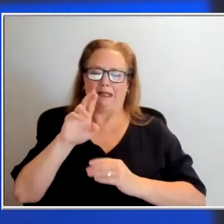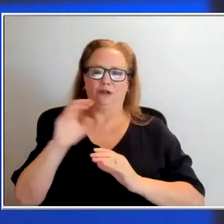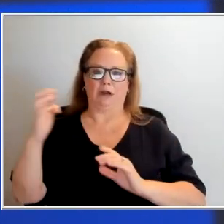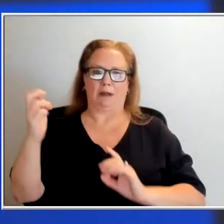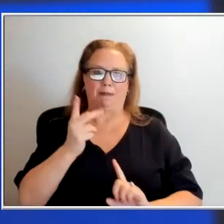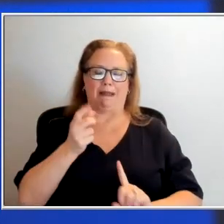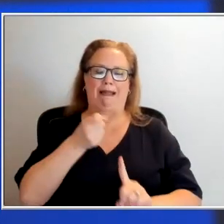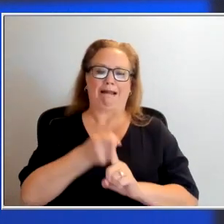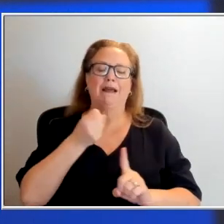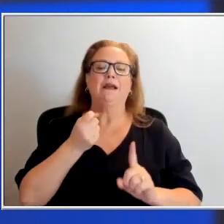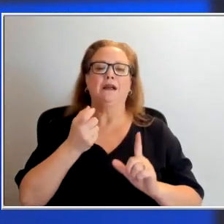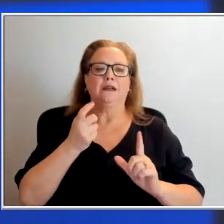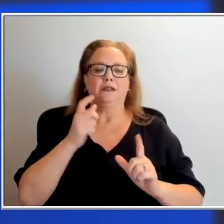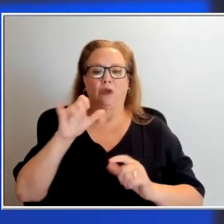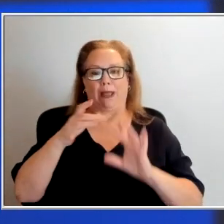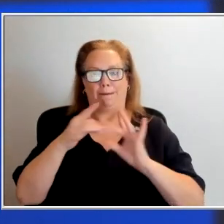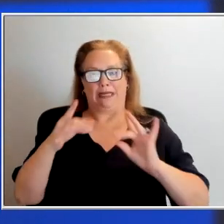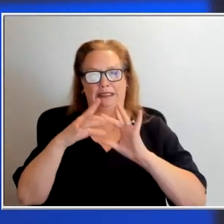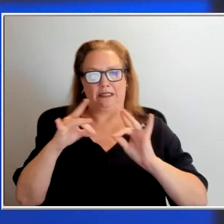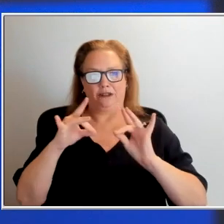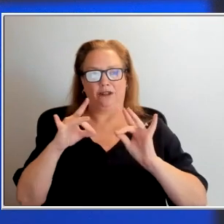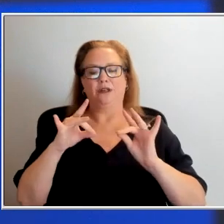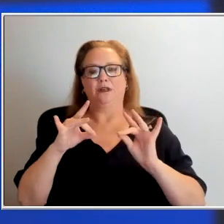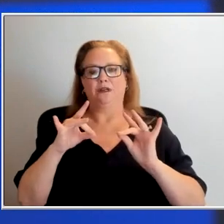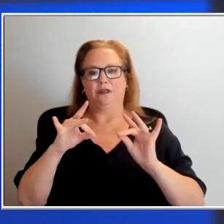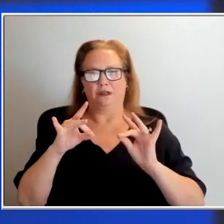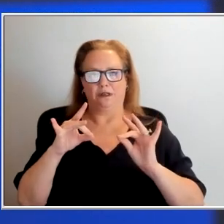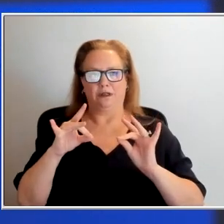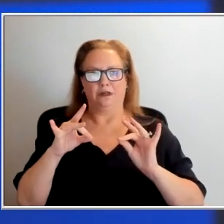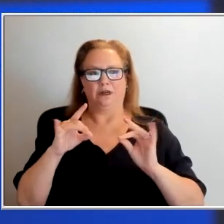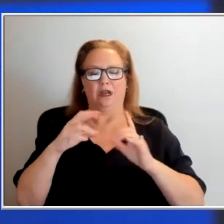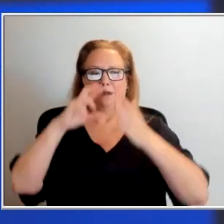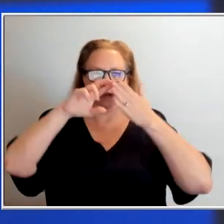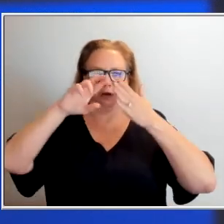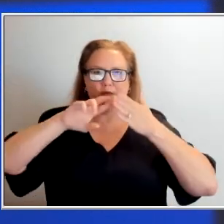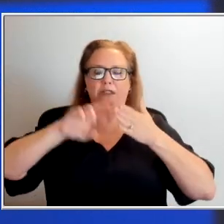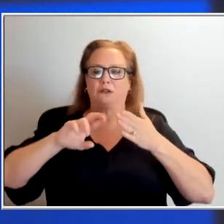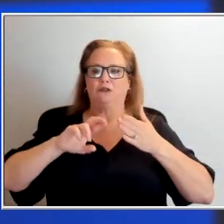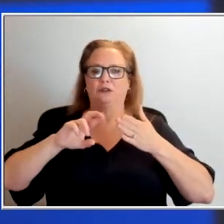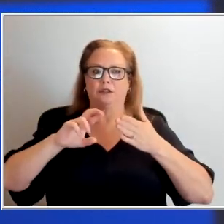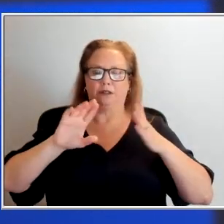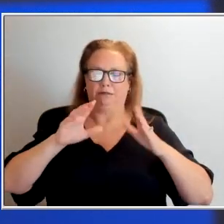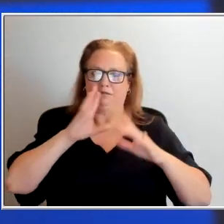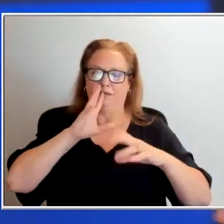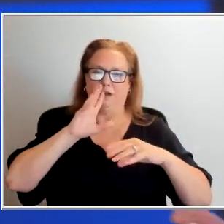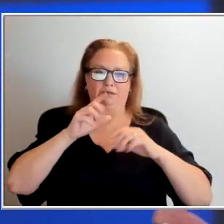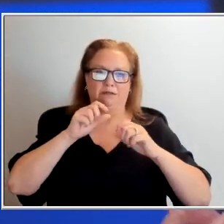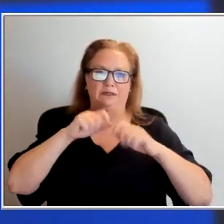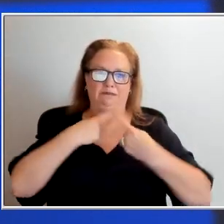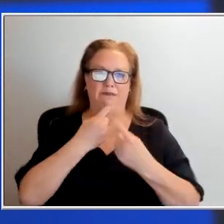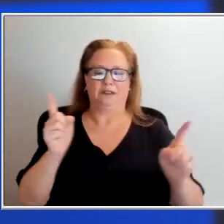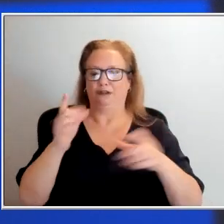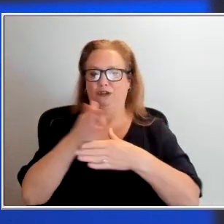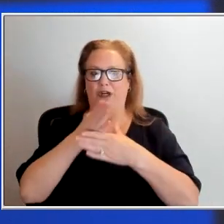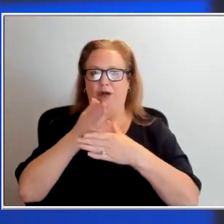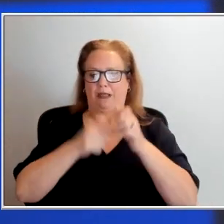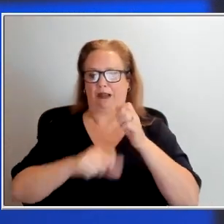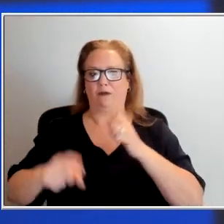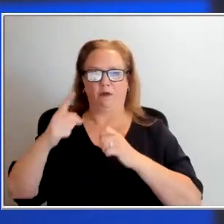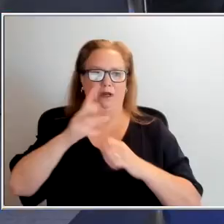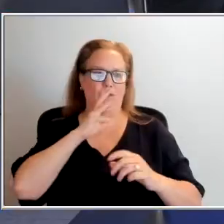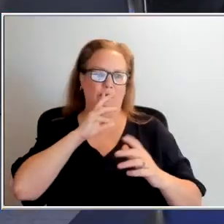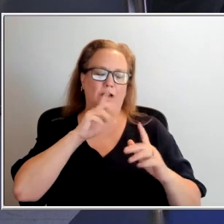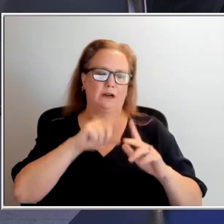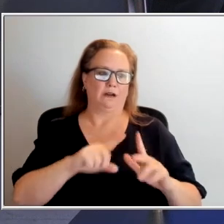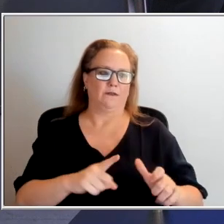me, it's take that message that Dr. Hosberlein has brought about research and bring it to everybody I see. I think we had talked about it up front. Yeah,